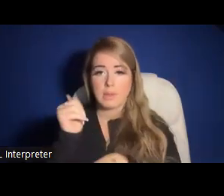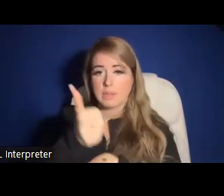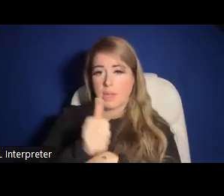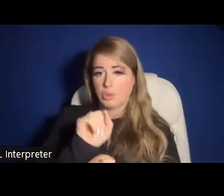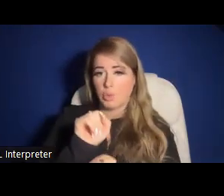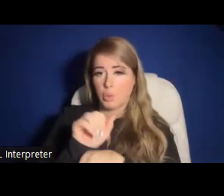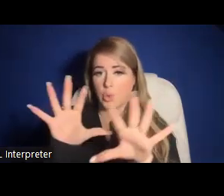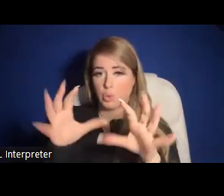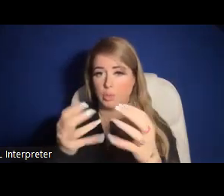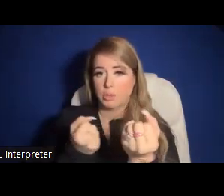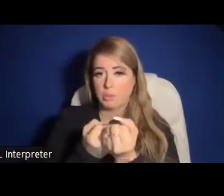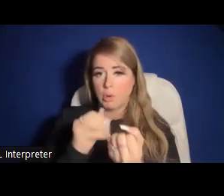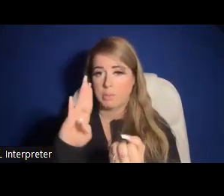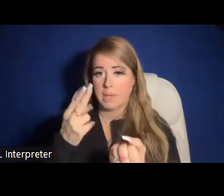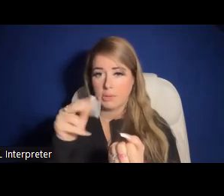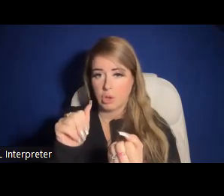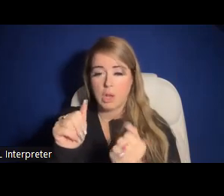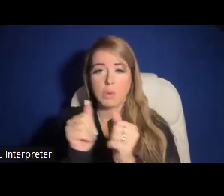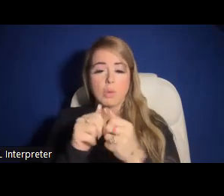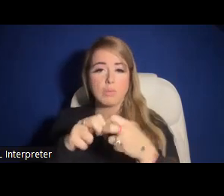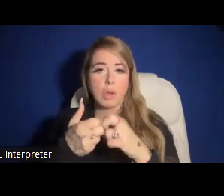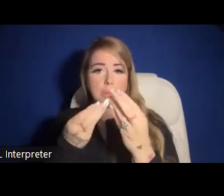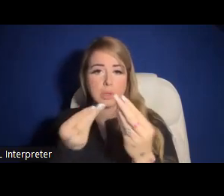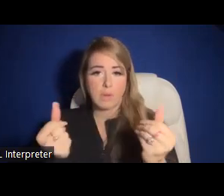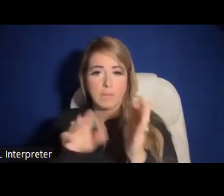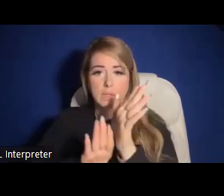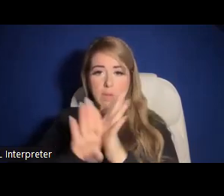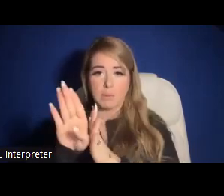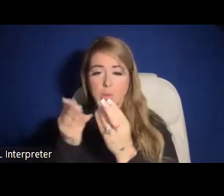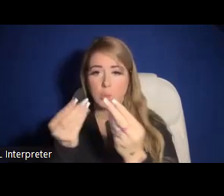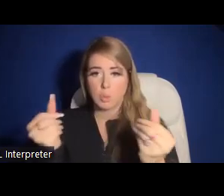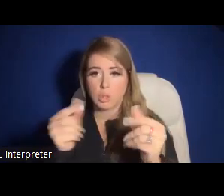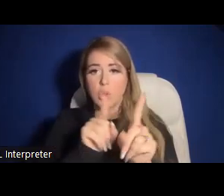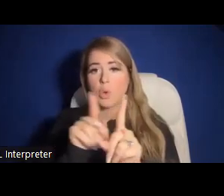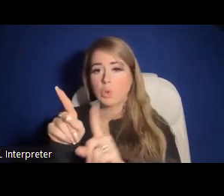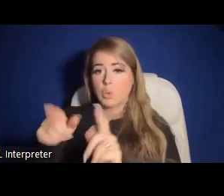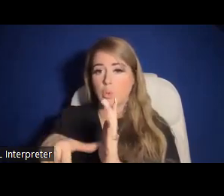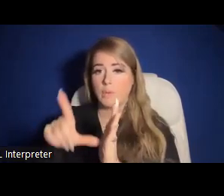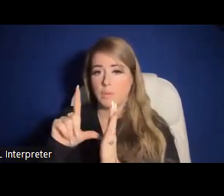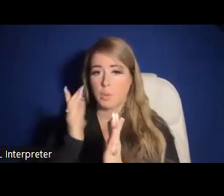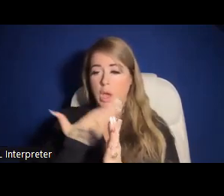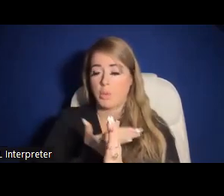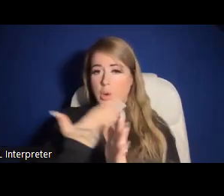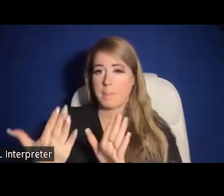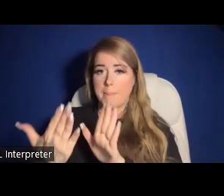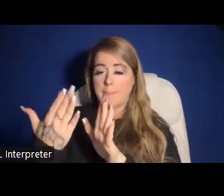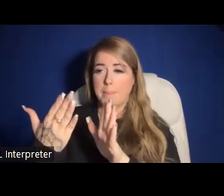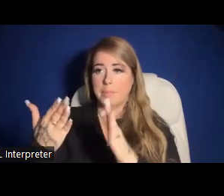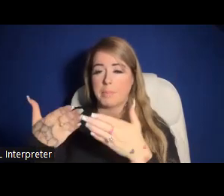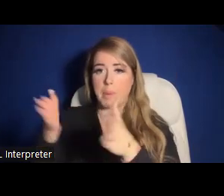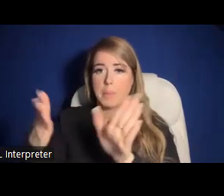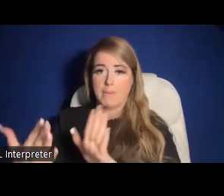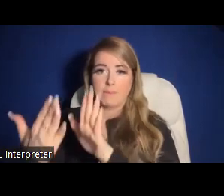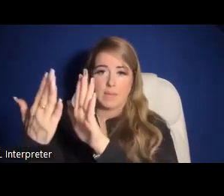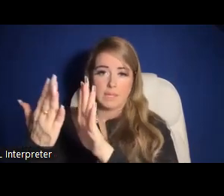to support the BHA in problem solving and developing solutions, and to review the BHA's public-facing activities, including the performance